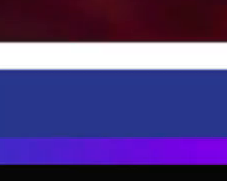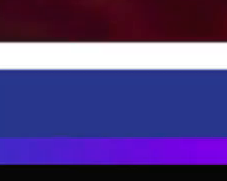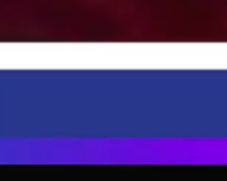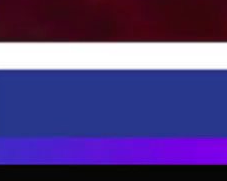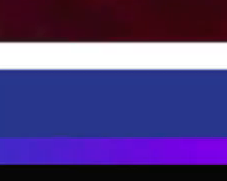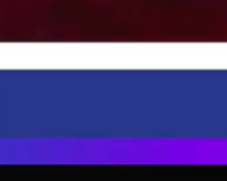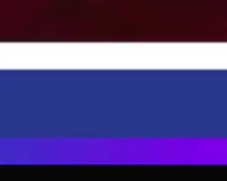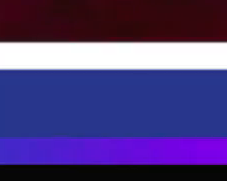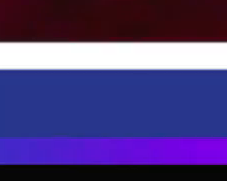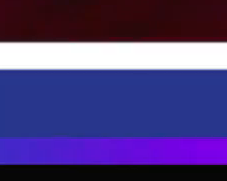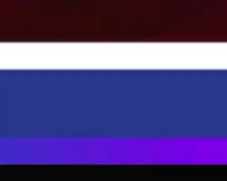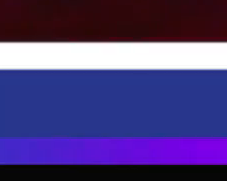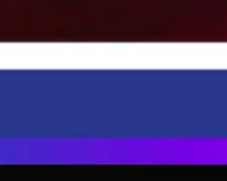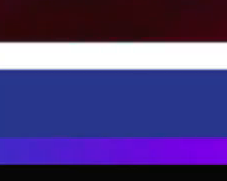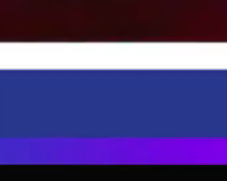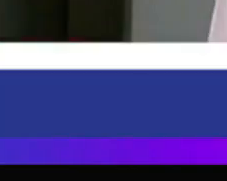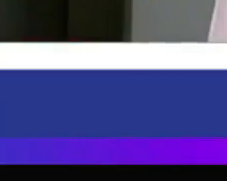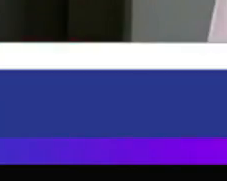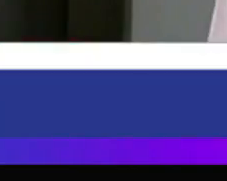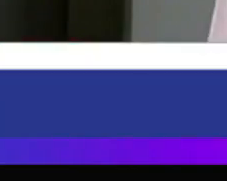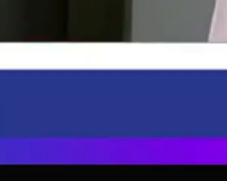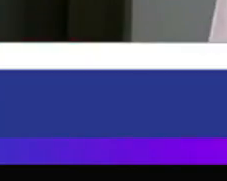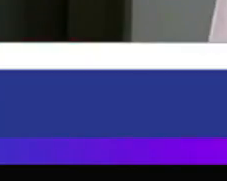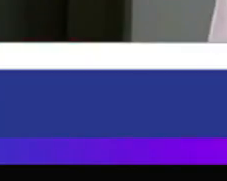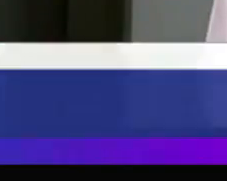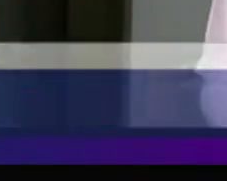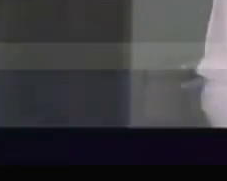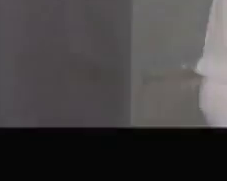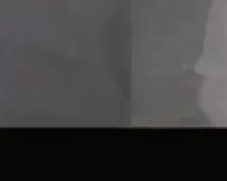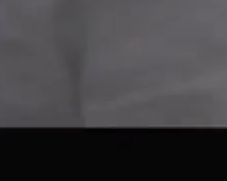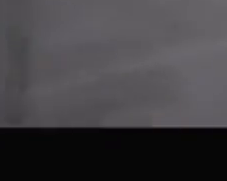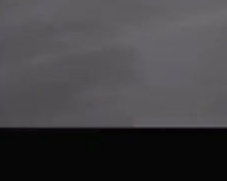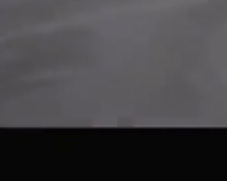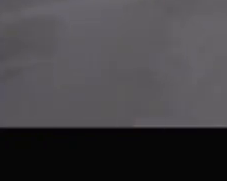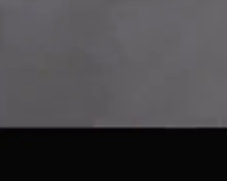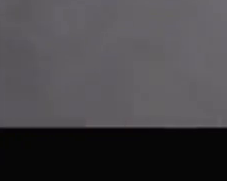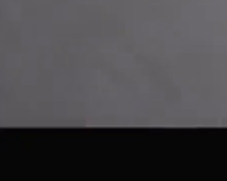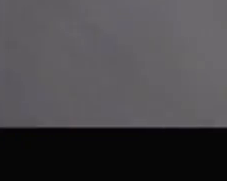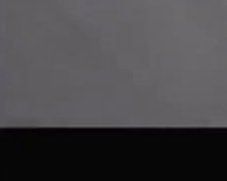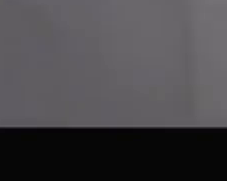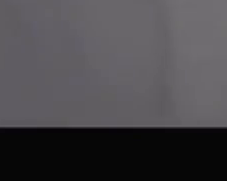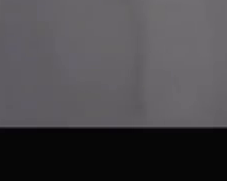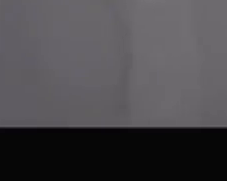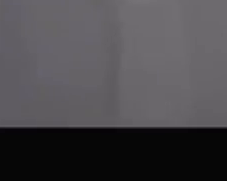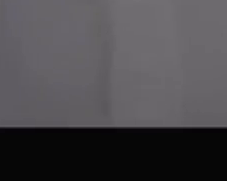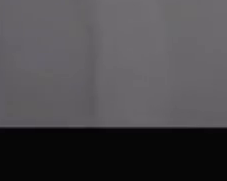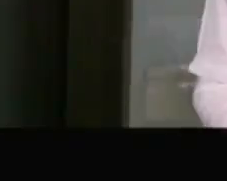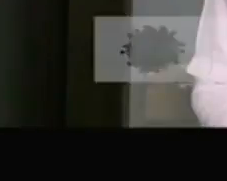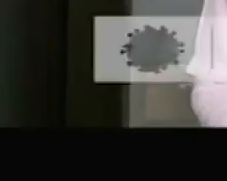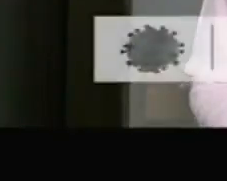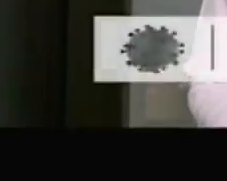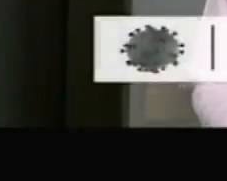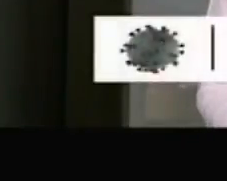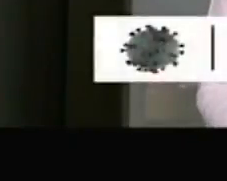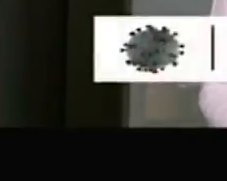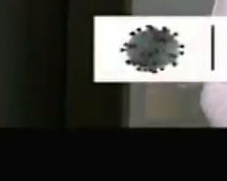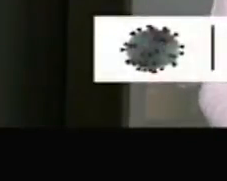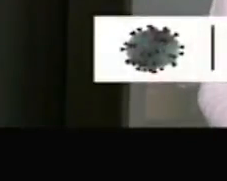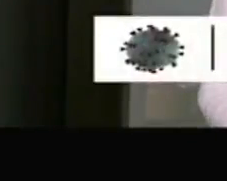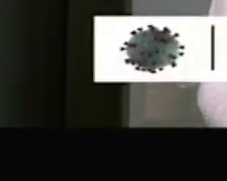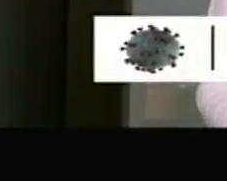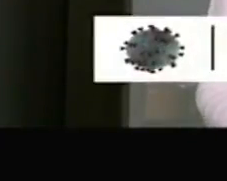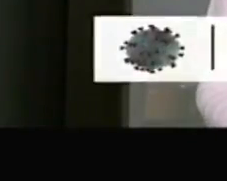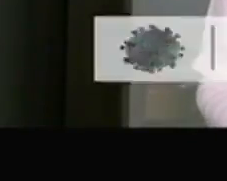The Hot Zone. My name is Dexter Saunders, and we're here at the Covert Hospital. We're actually on the floor